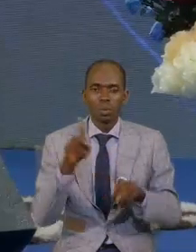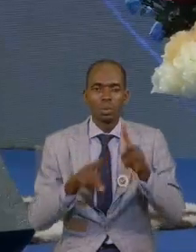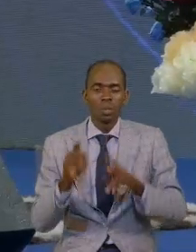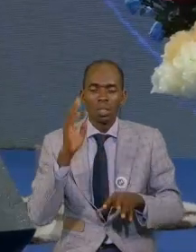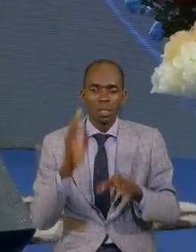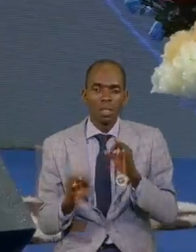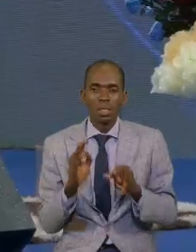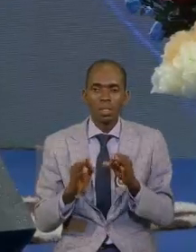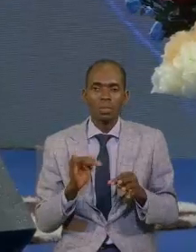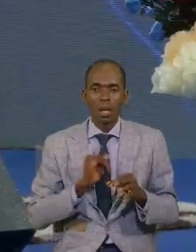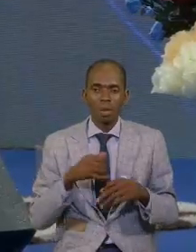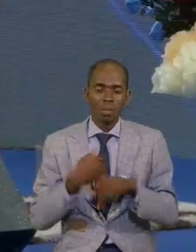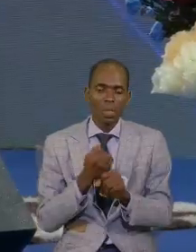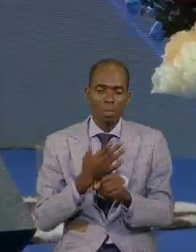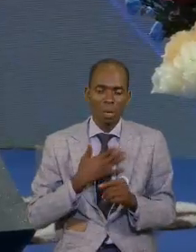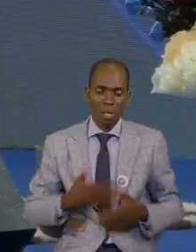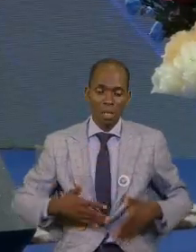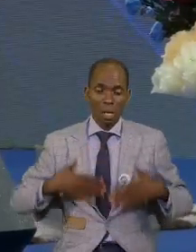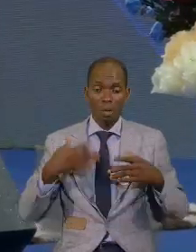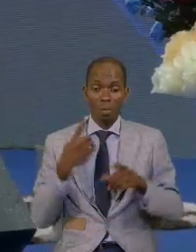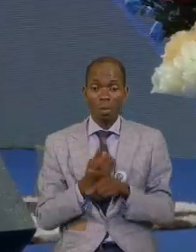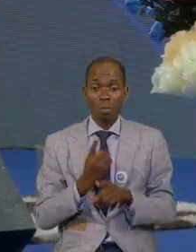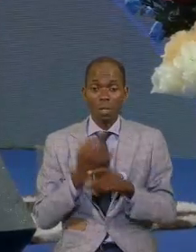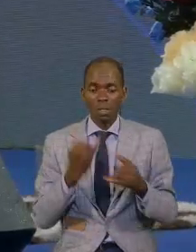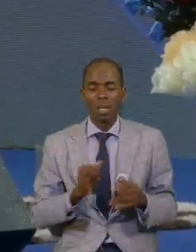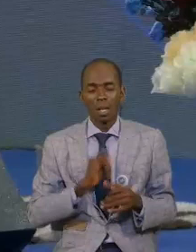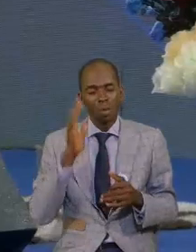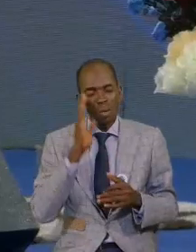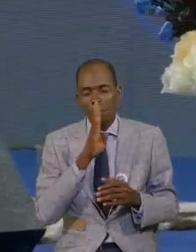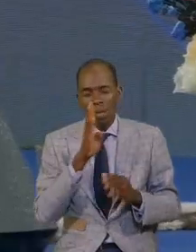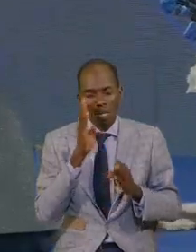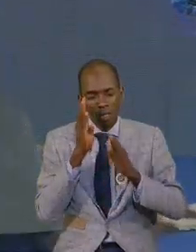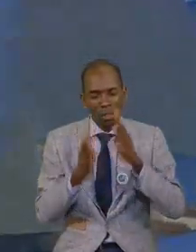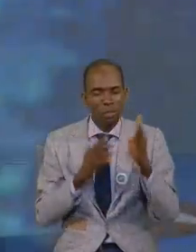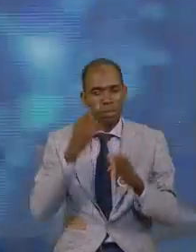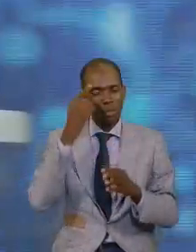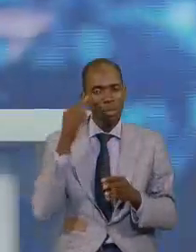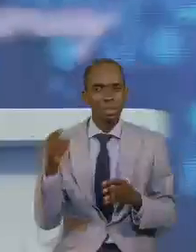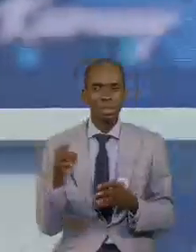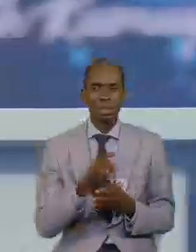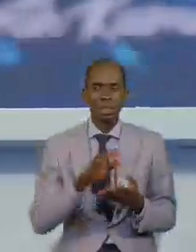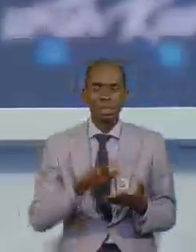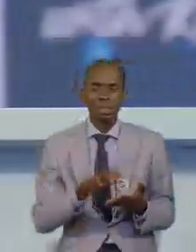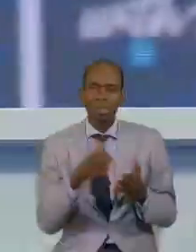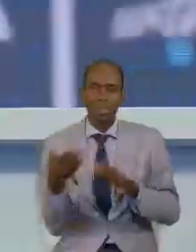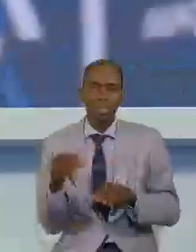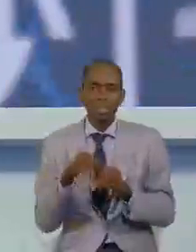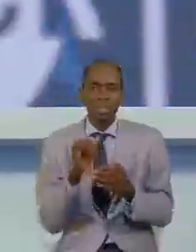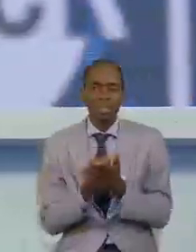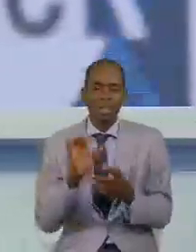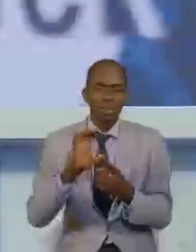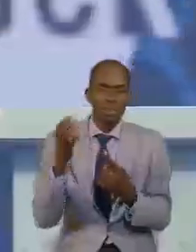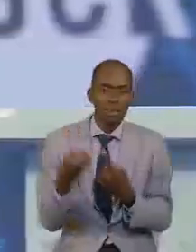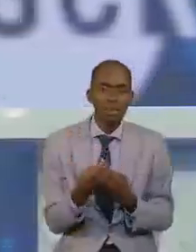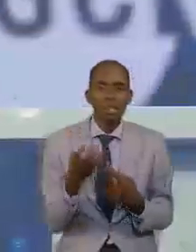be ashamed. They died with the guilt and the condemnation. It's not talking about them here. This is not the time for